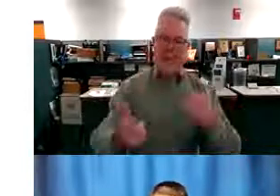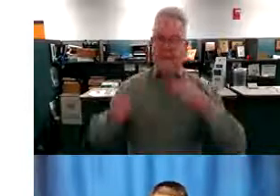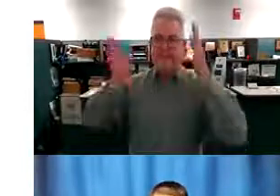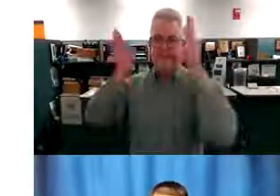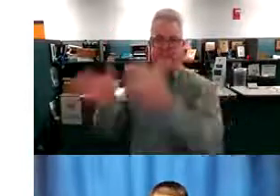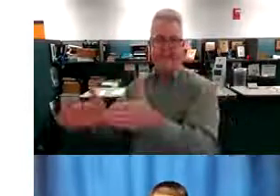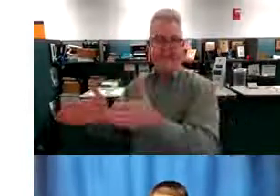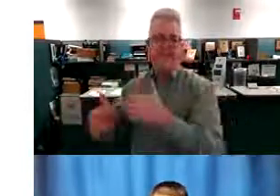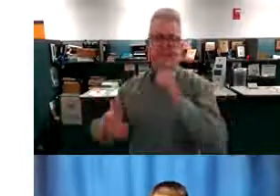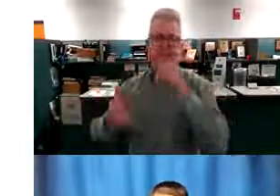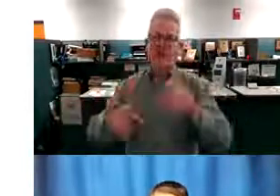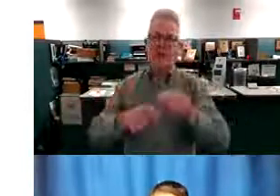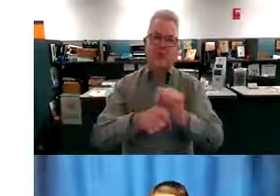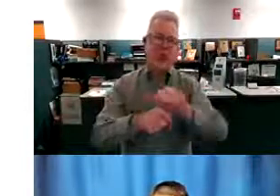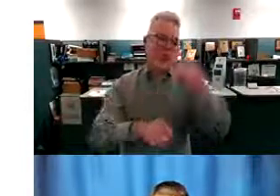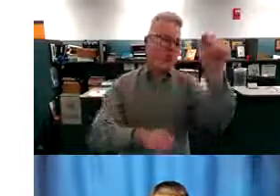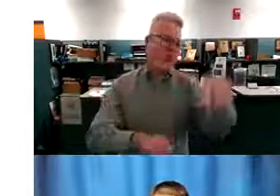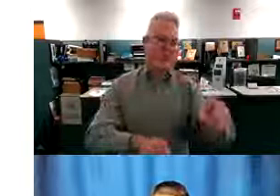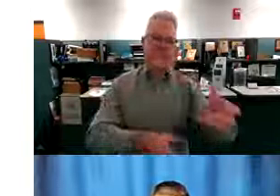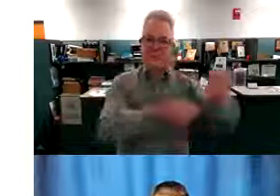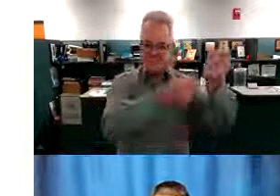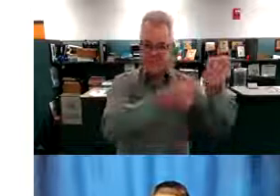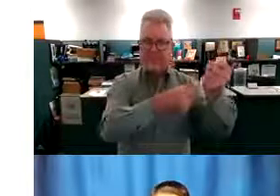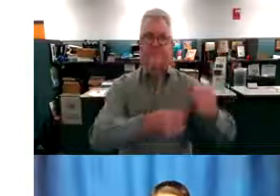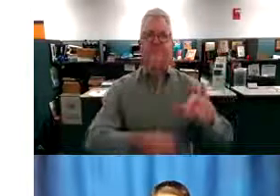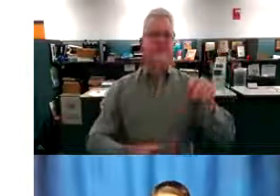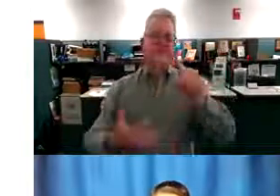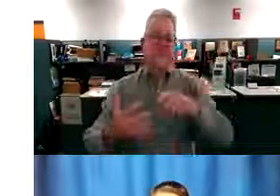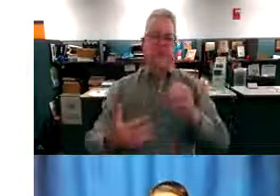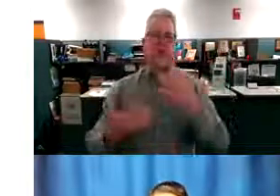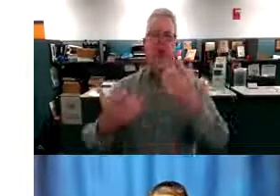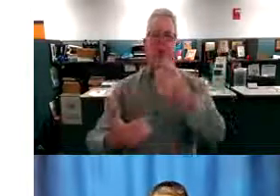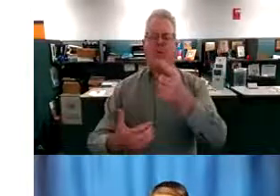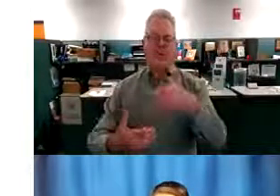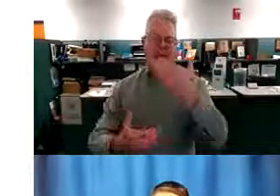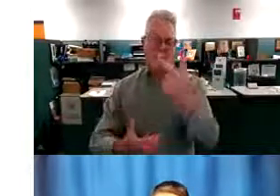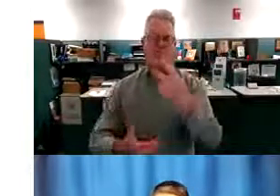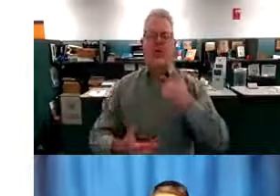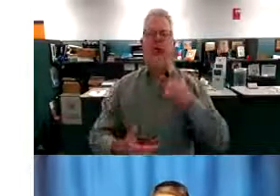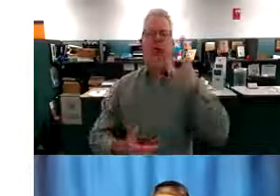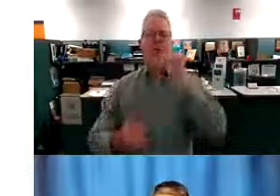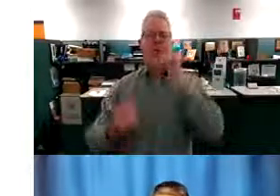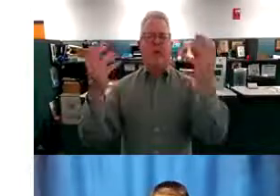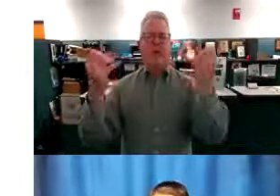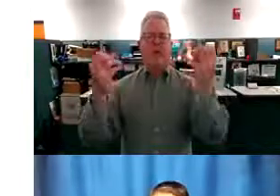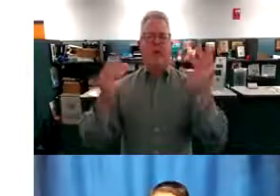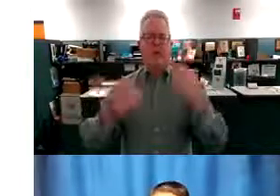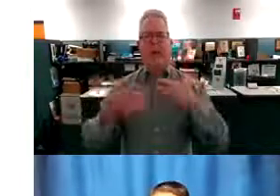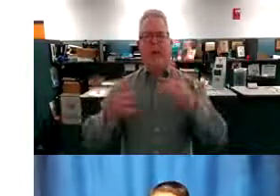that point until then to really focus on COVID issues. So a number of these were placed on hold or put in a parking lot because of